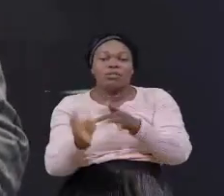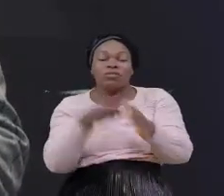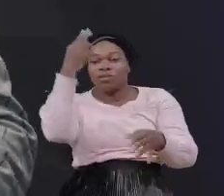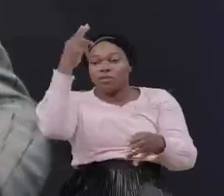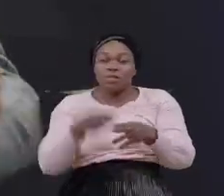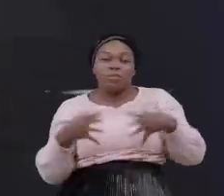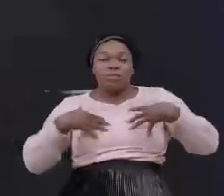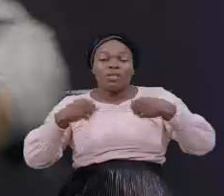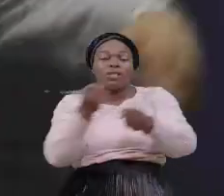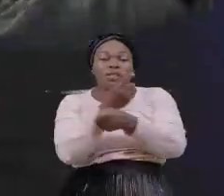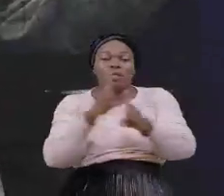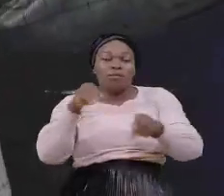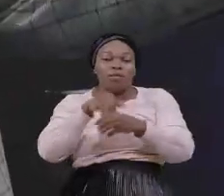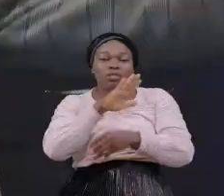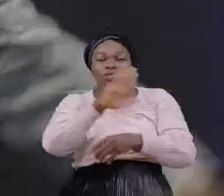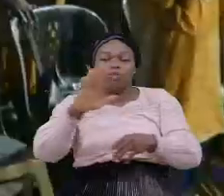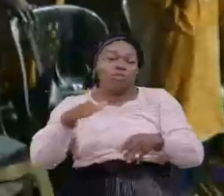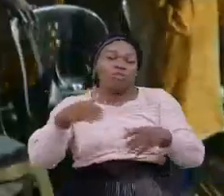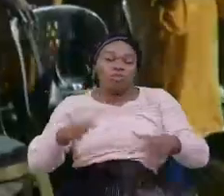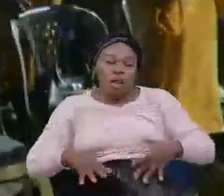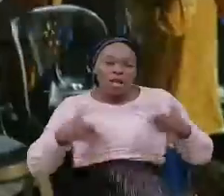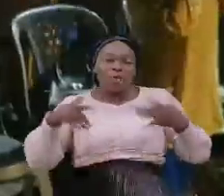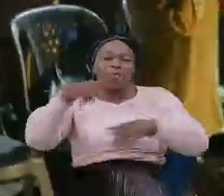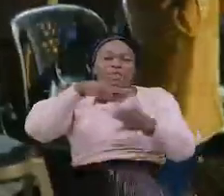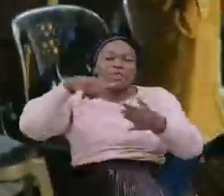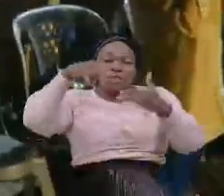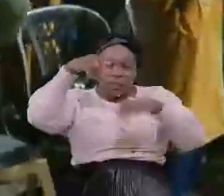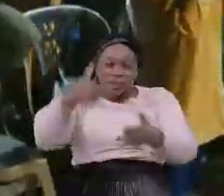life tonight, in Jesus' name.